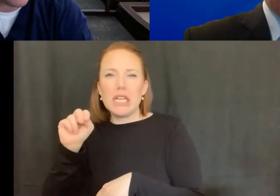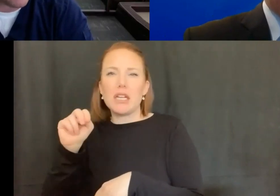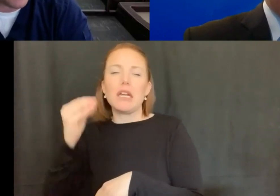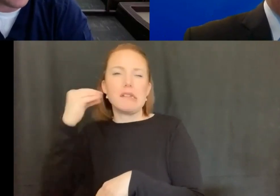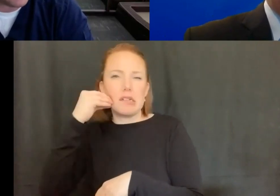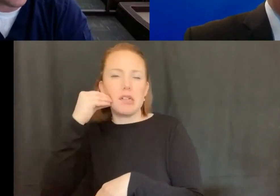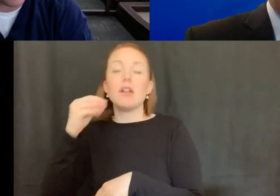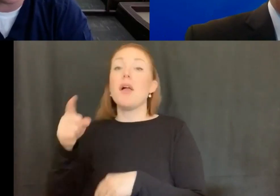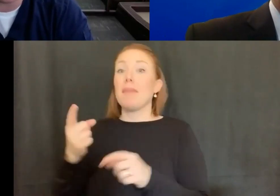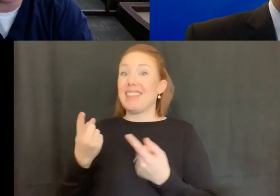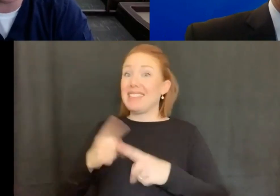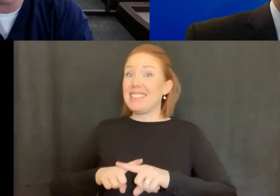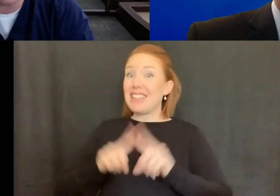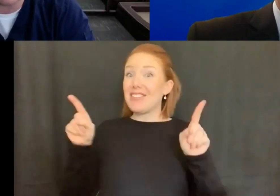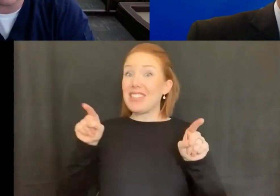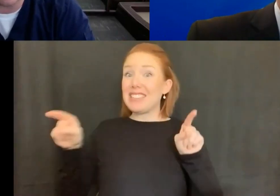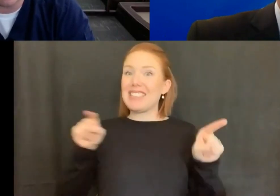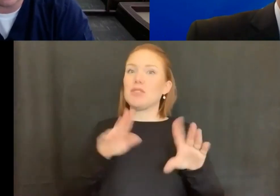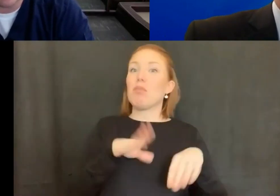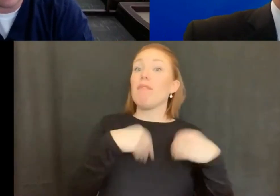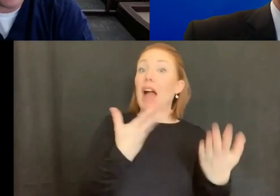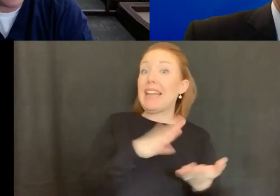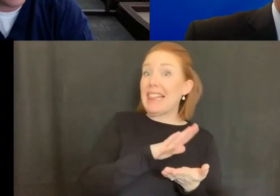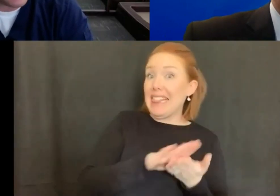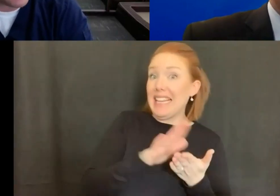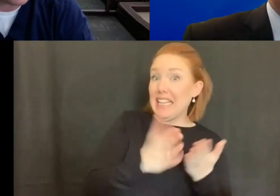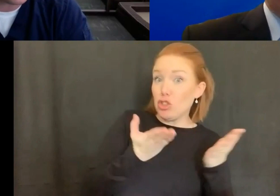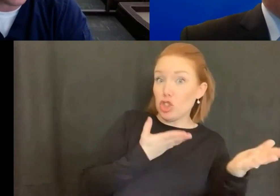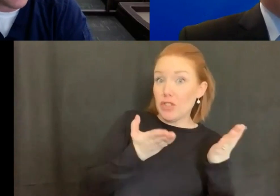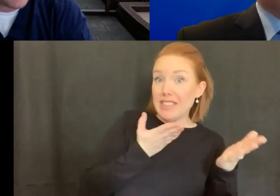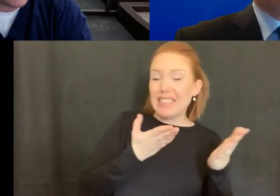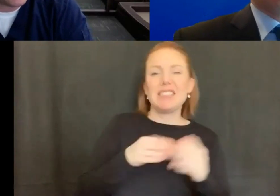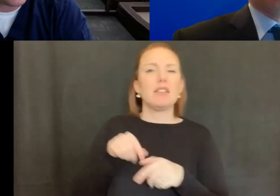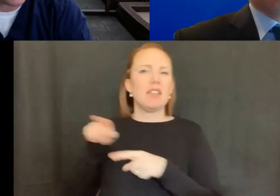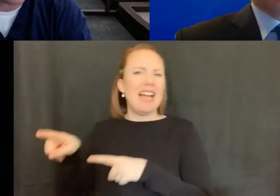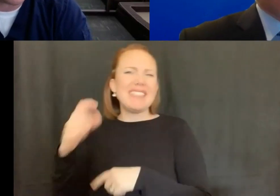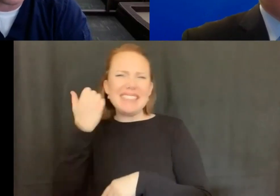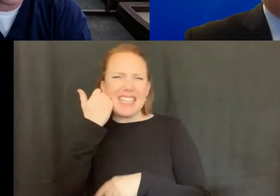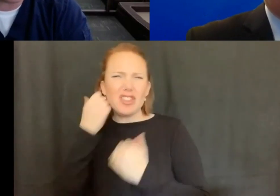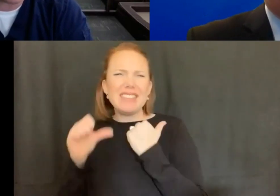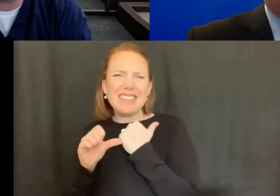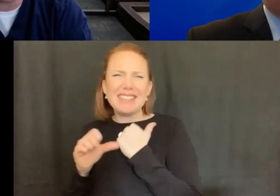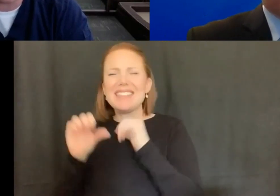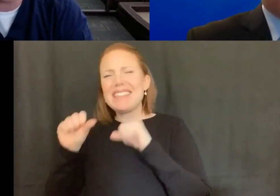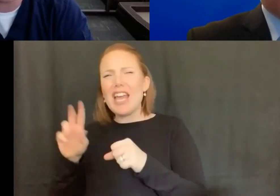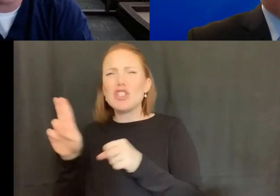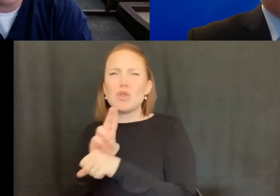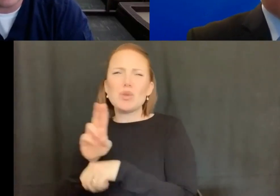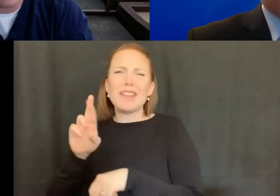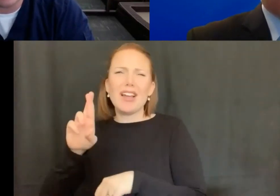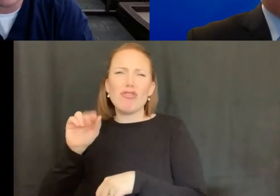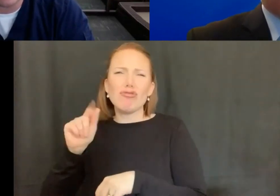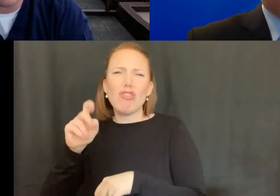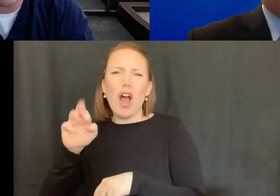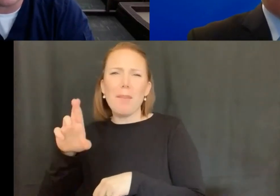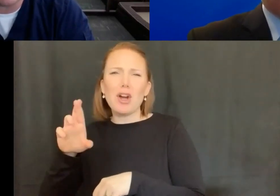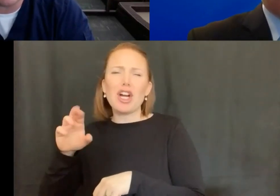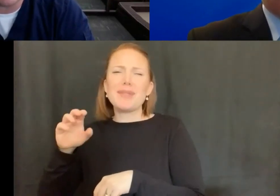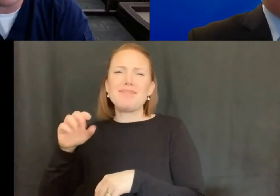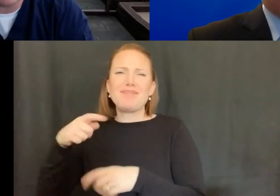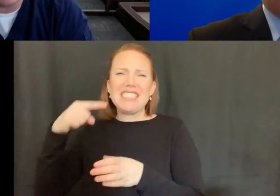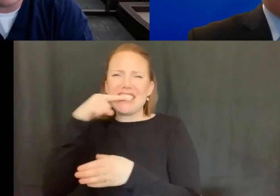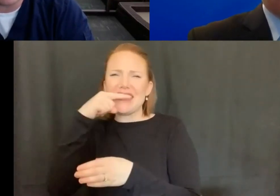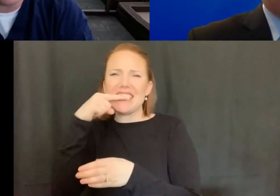actually providing like hygiene services for the patient. I mean, a dental assistant can use like a rubber cup to polish teeth or